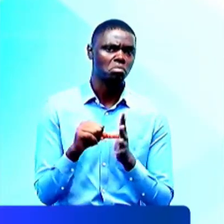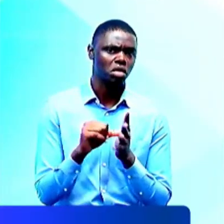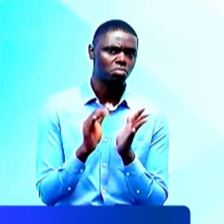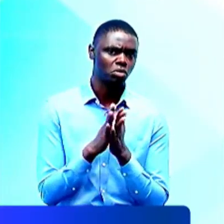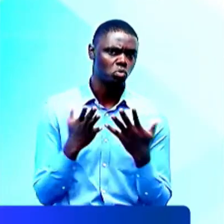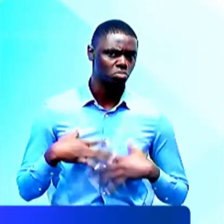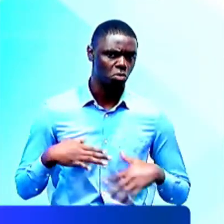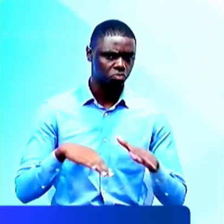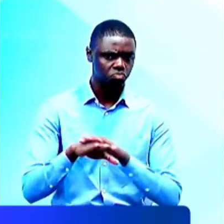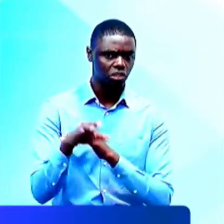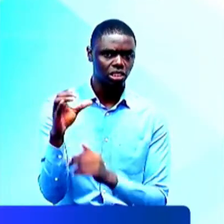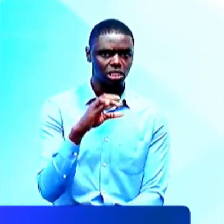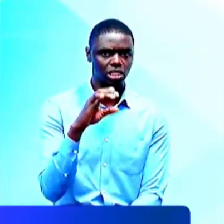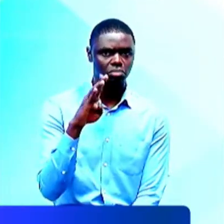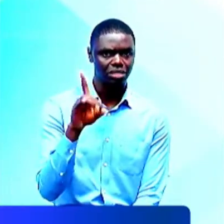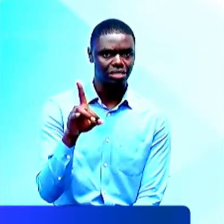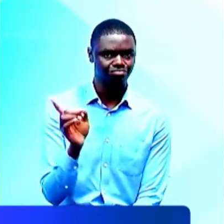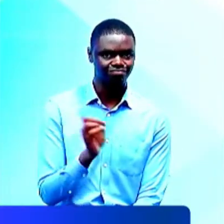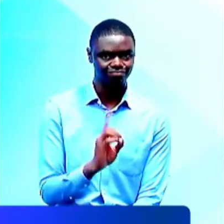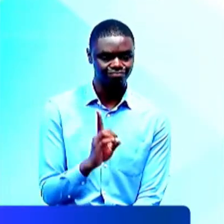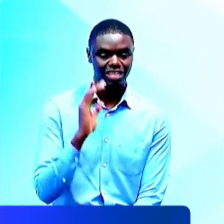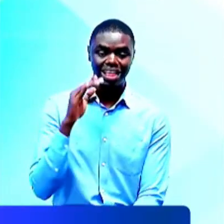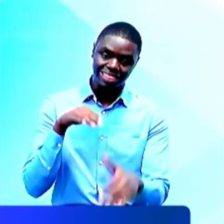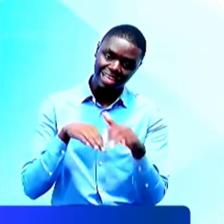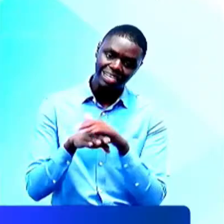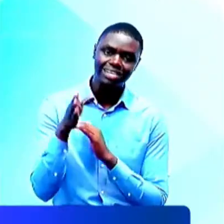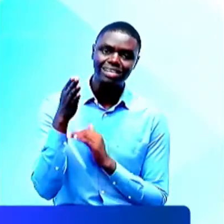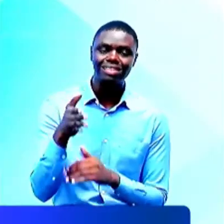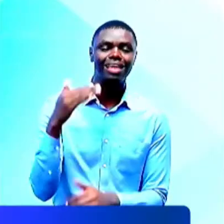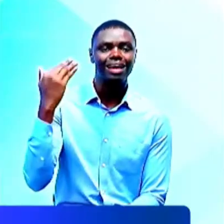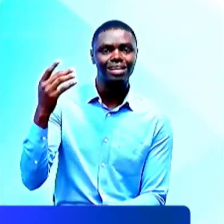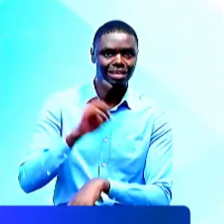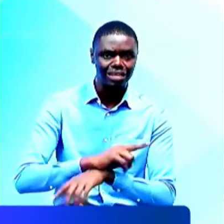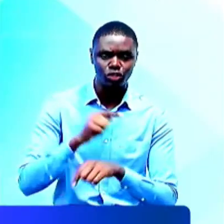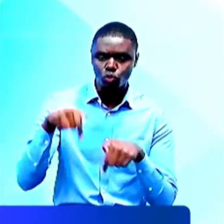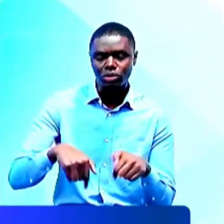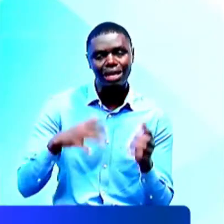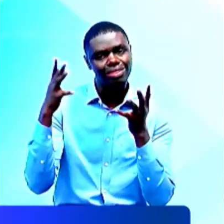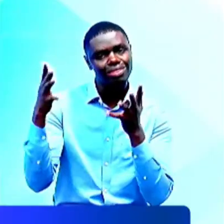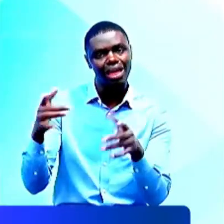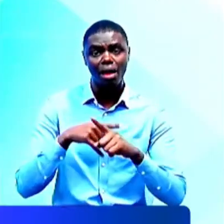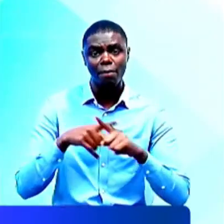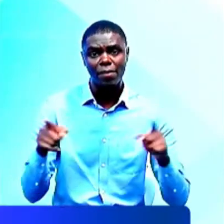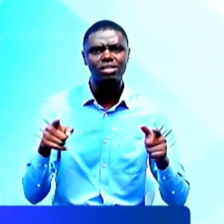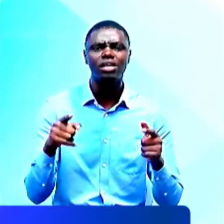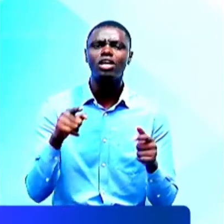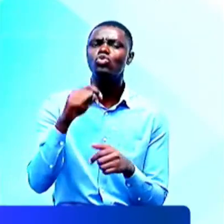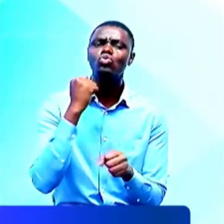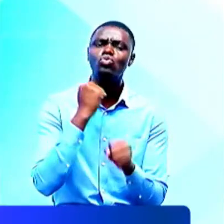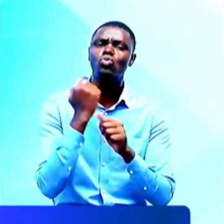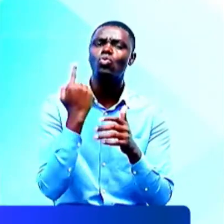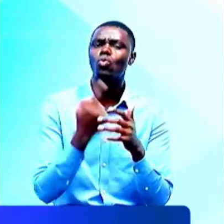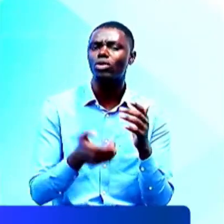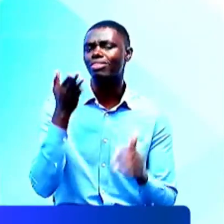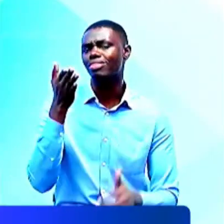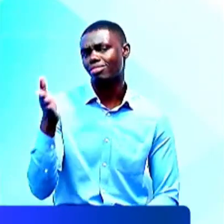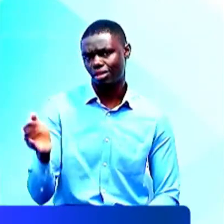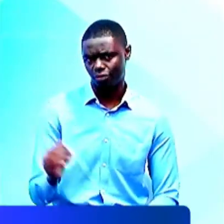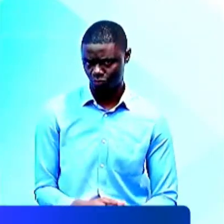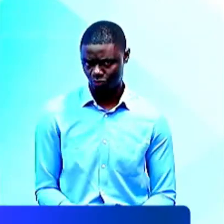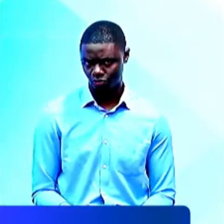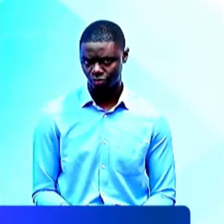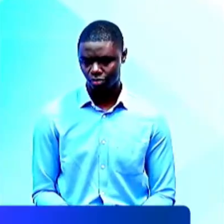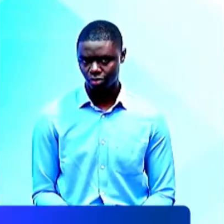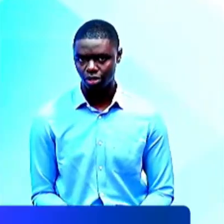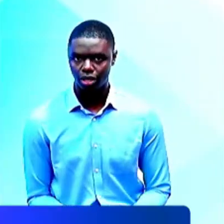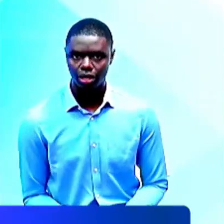people entering the CBD. Yeah. They are going there daily. Even today they are there. But what are you going to cause there?